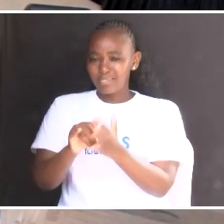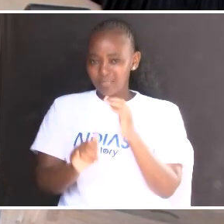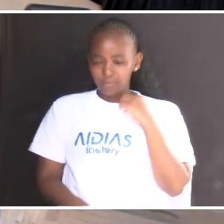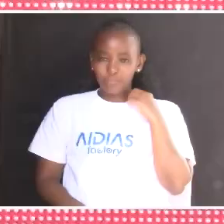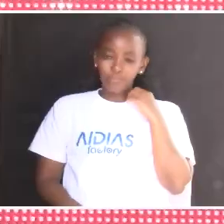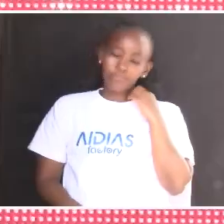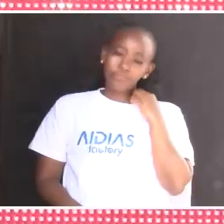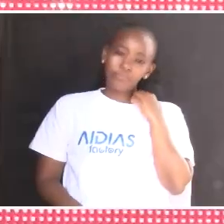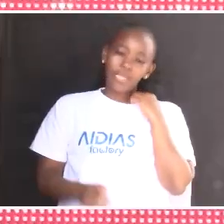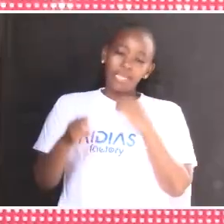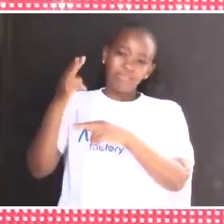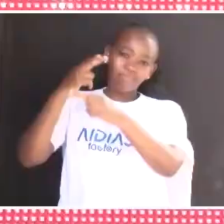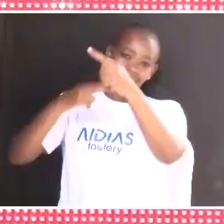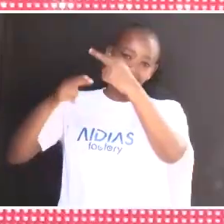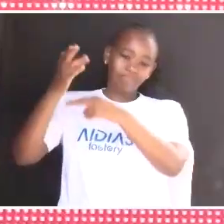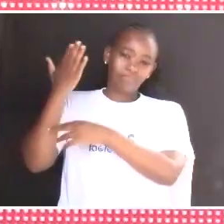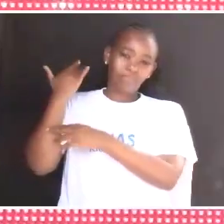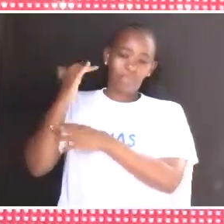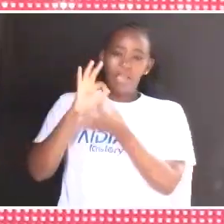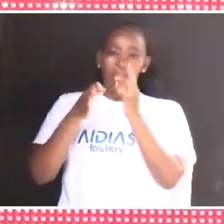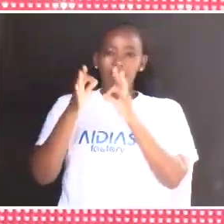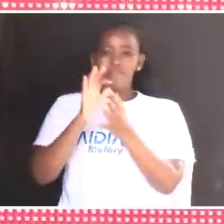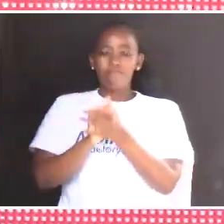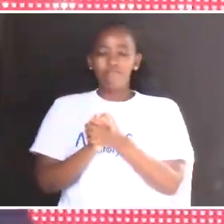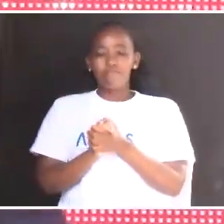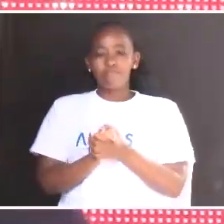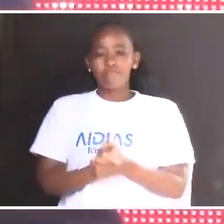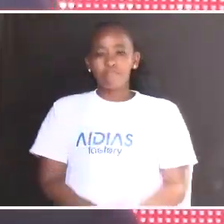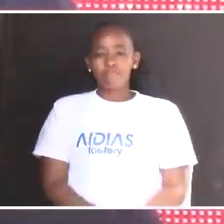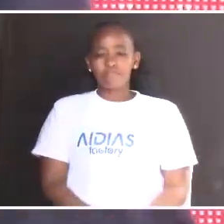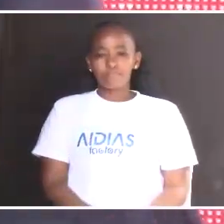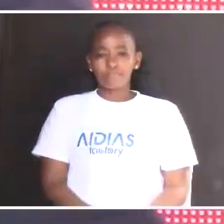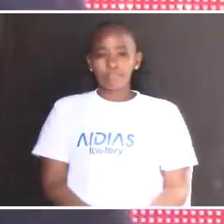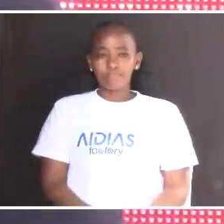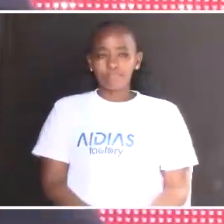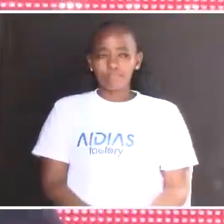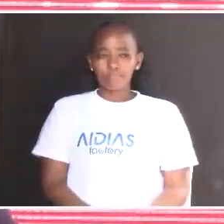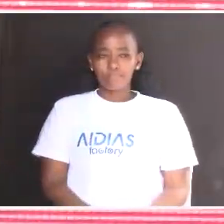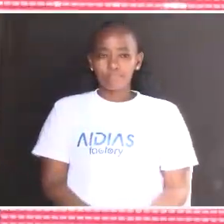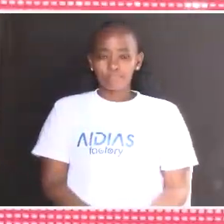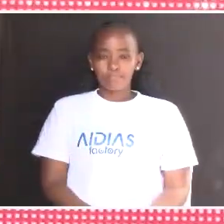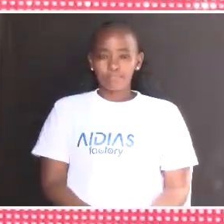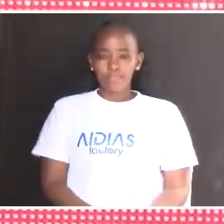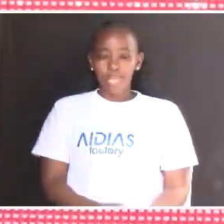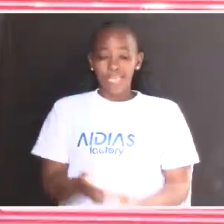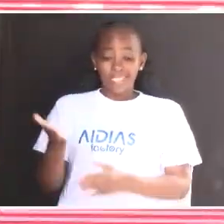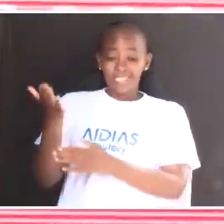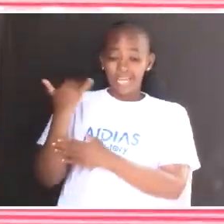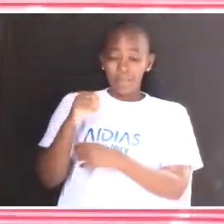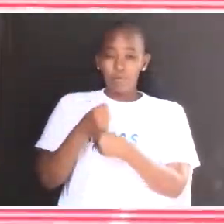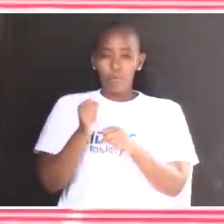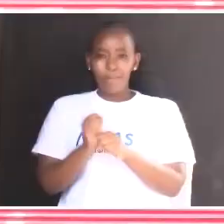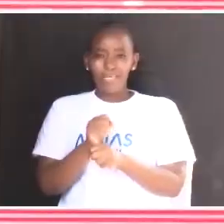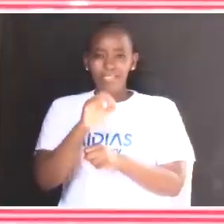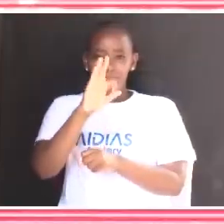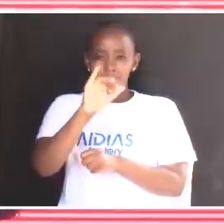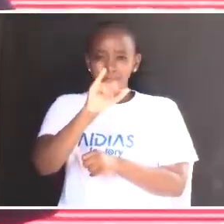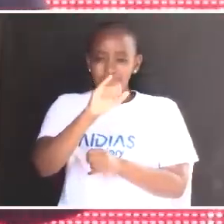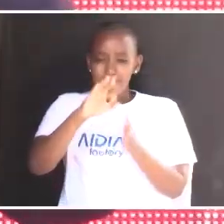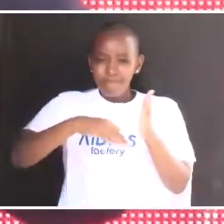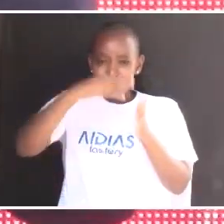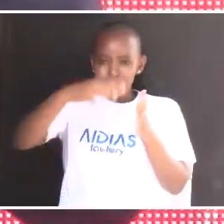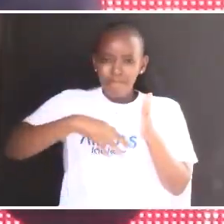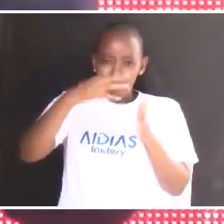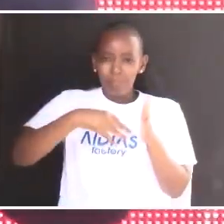in history. Kitambo, if you are as old as me, which I highly doubt, tulikuwa tunatengeneza films, una